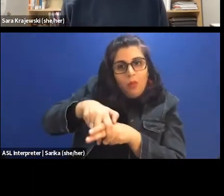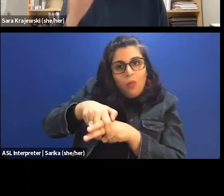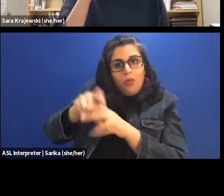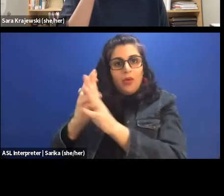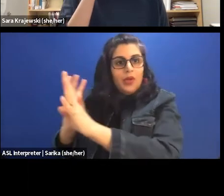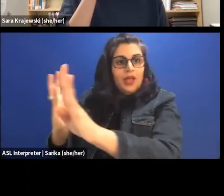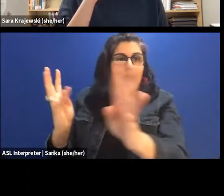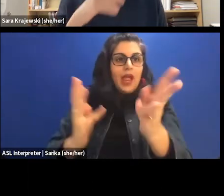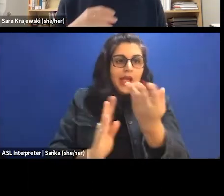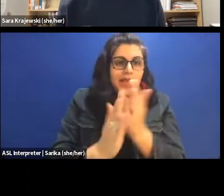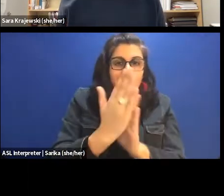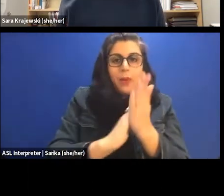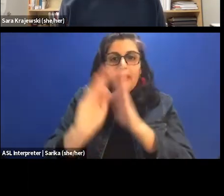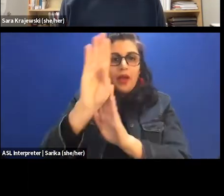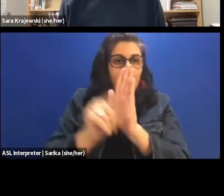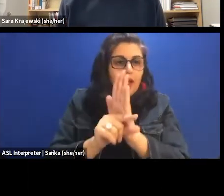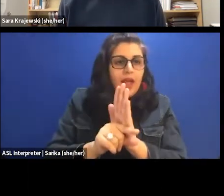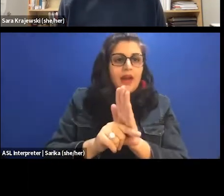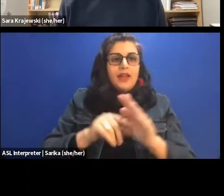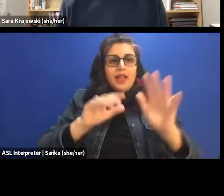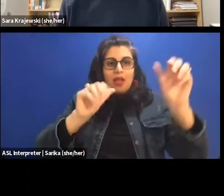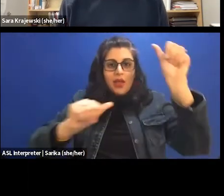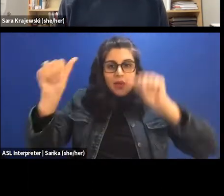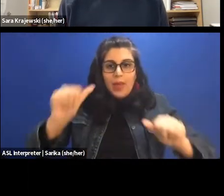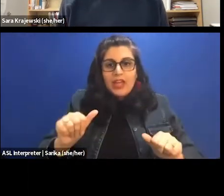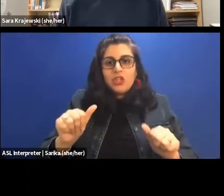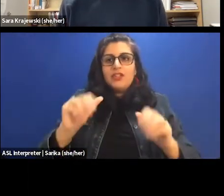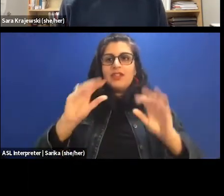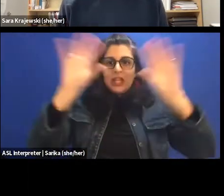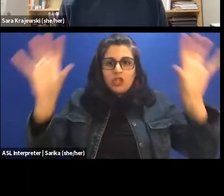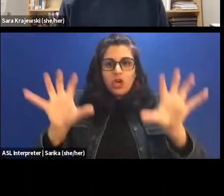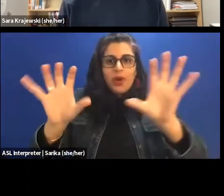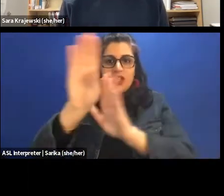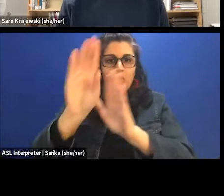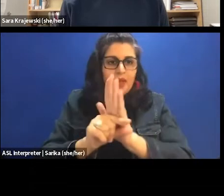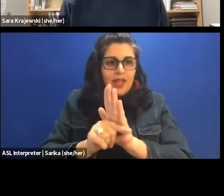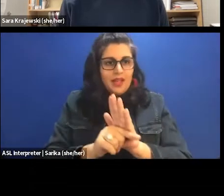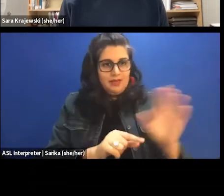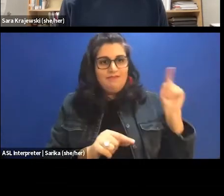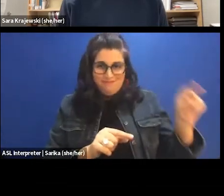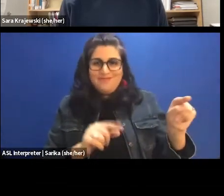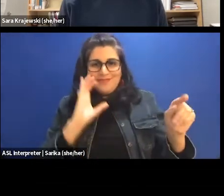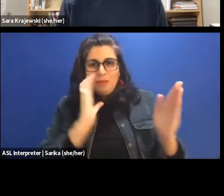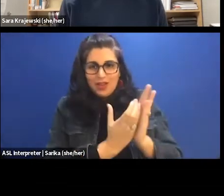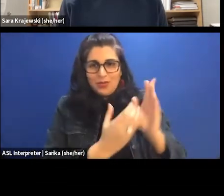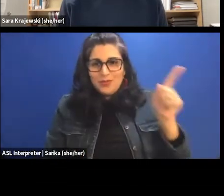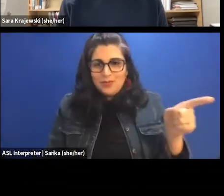into the patterns and decoration of the background in this charming photograph.